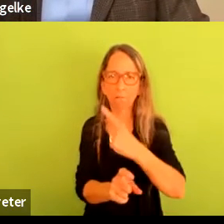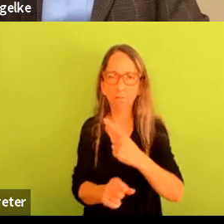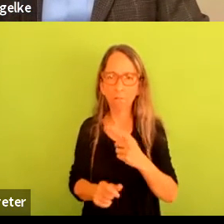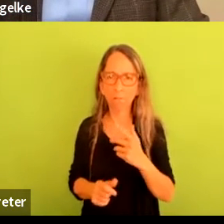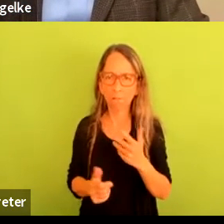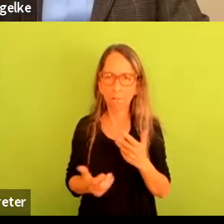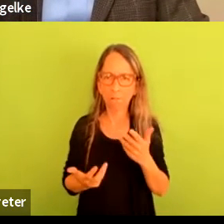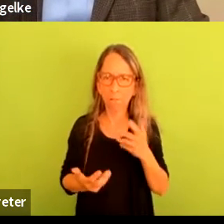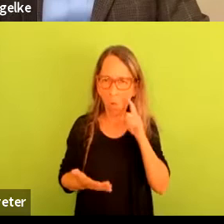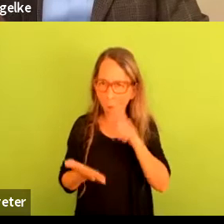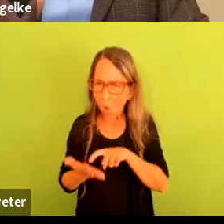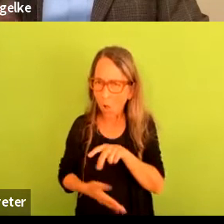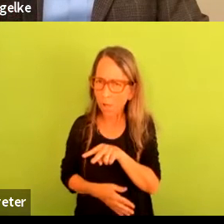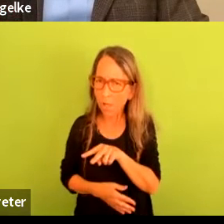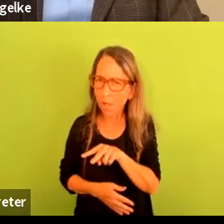of our conversation.